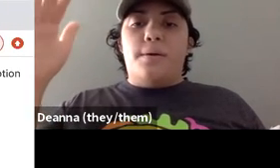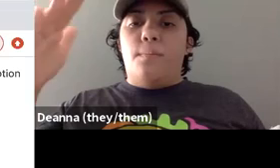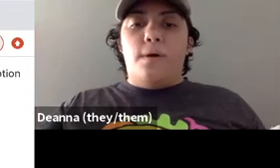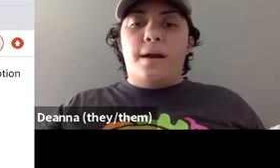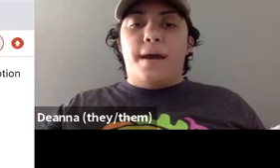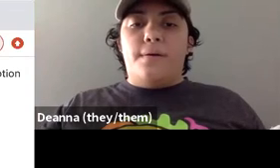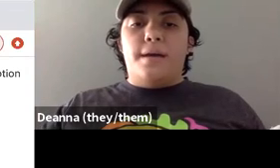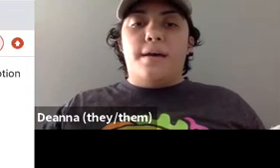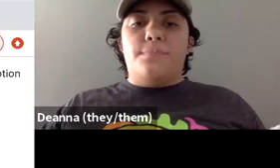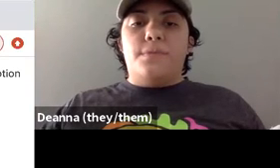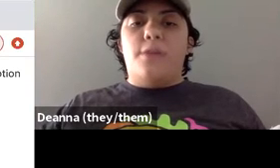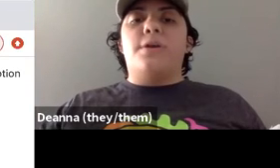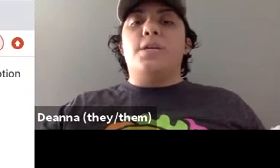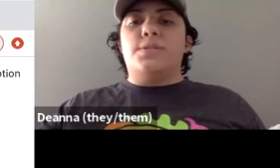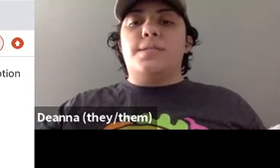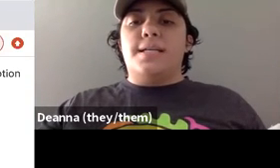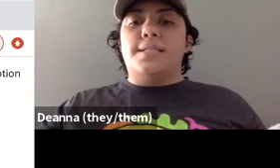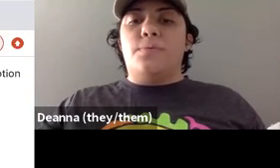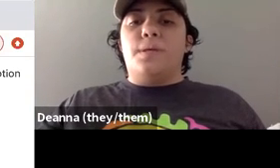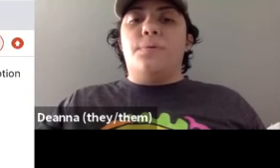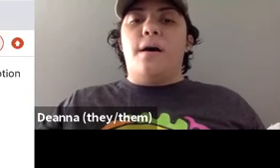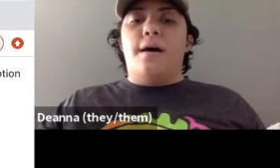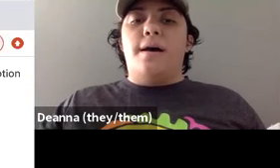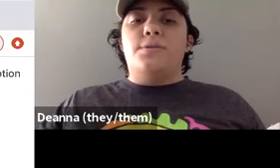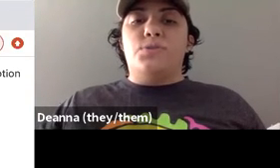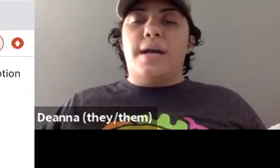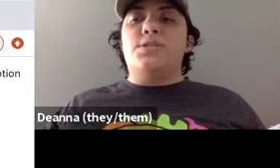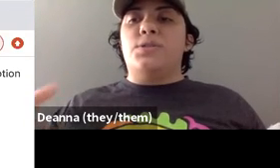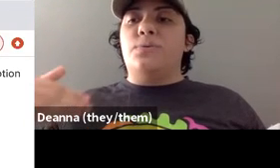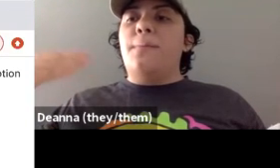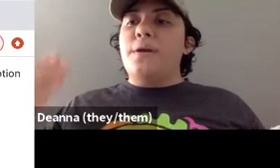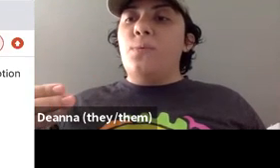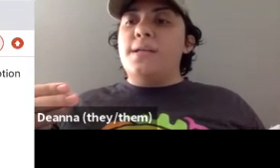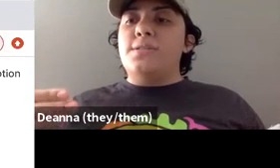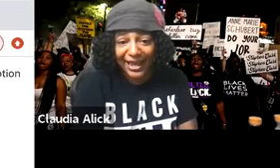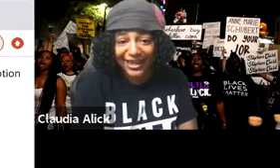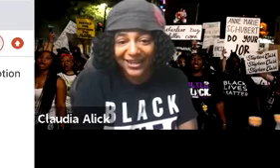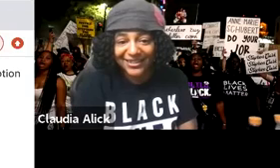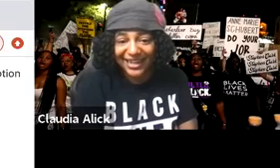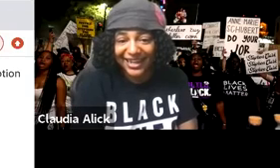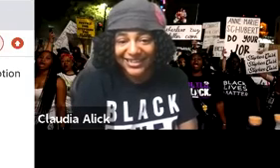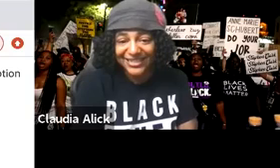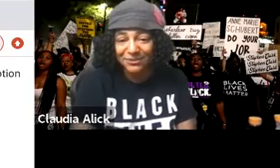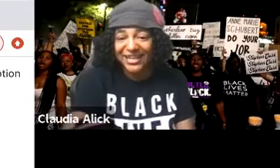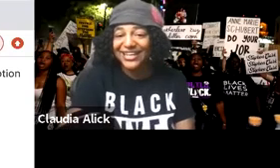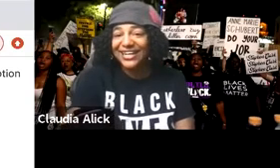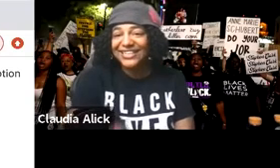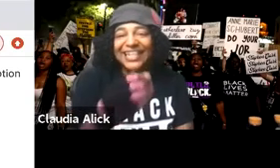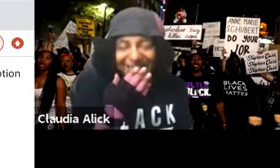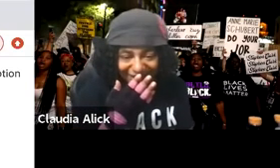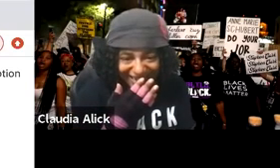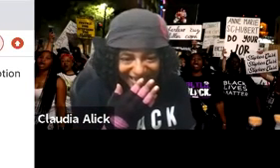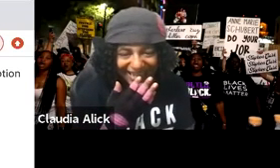learning more about, um, other issues that disabled people, uh, try to bring away. That's me.